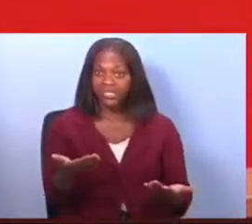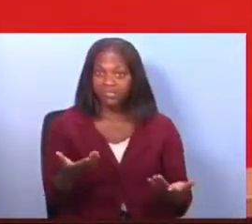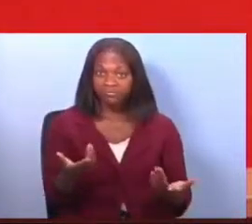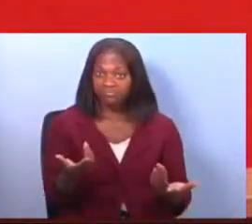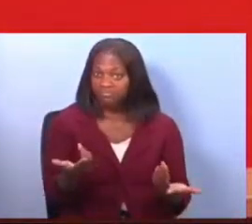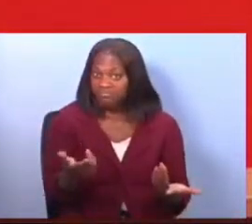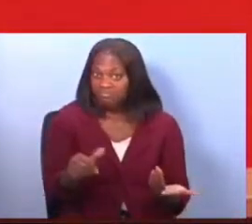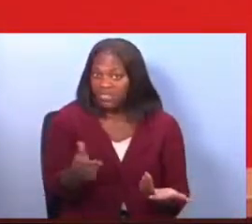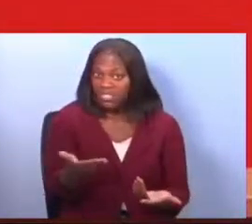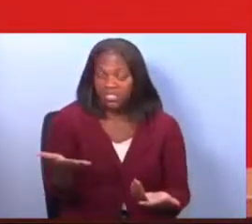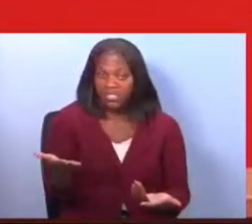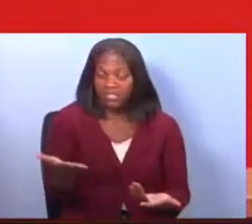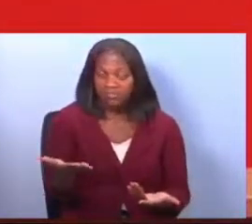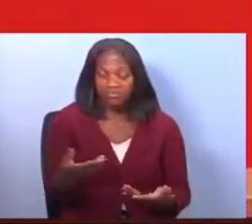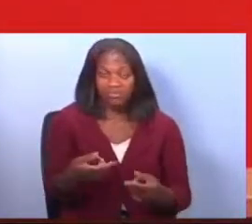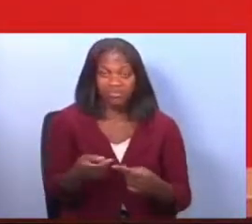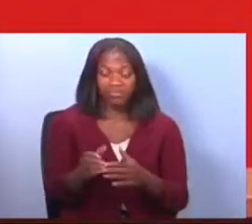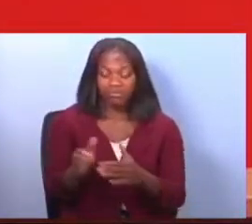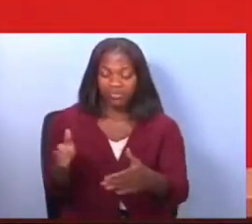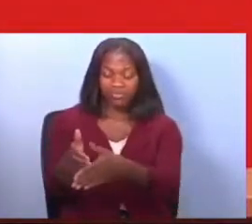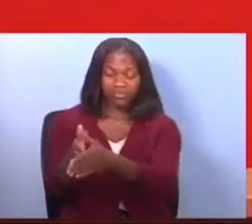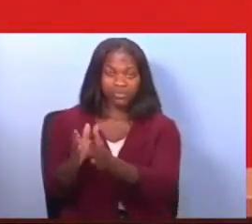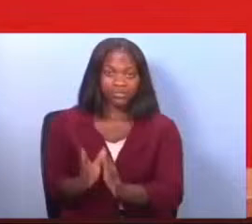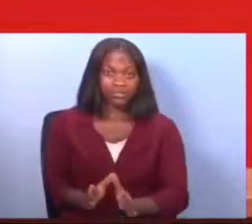majority leadership?